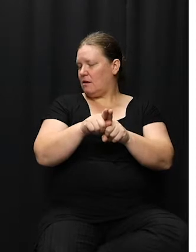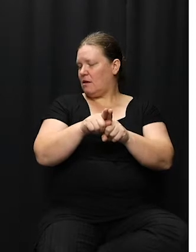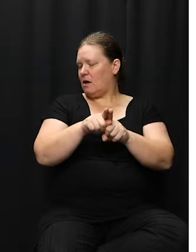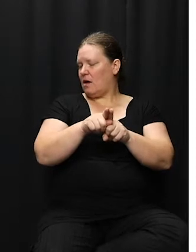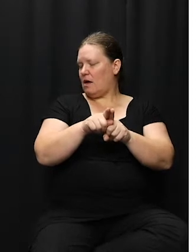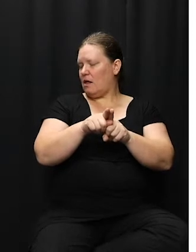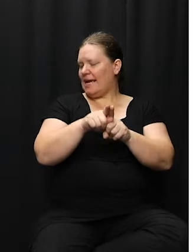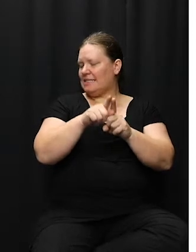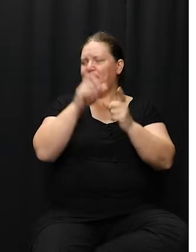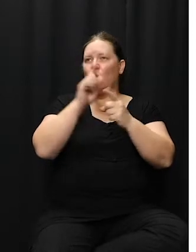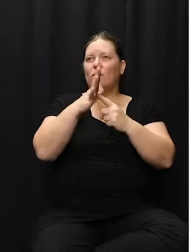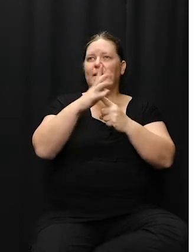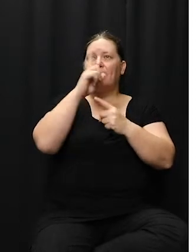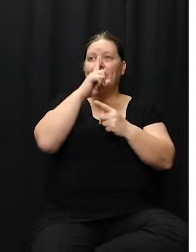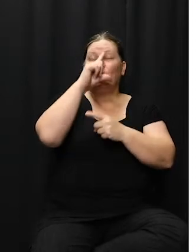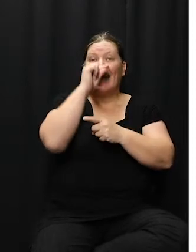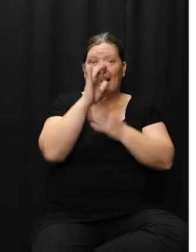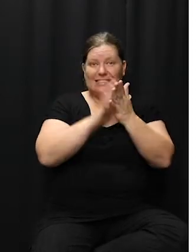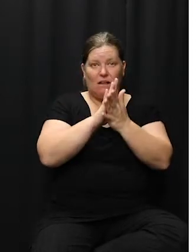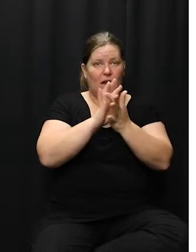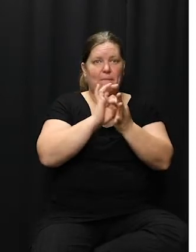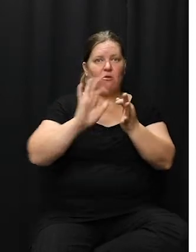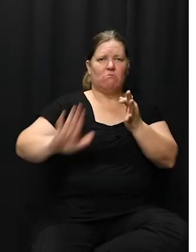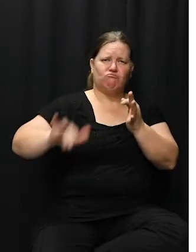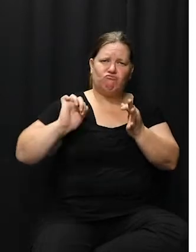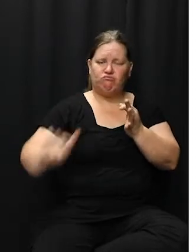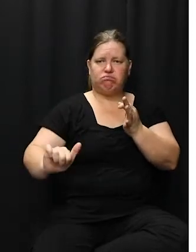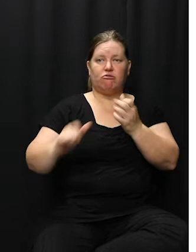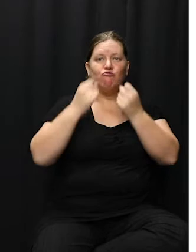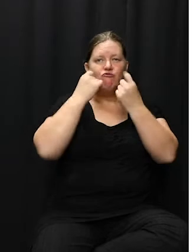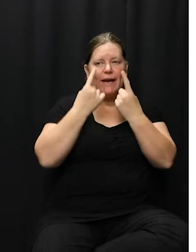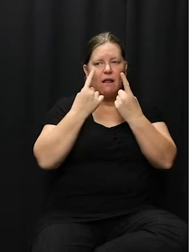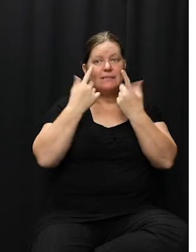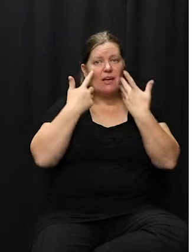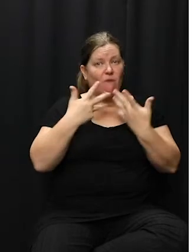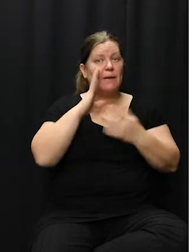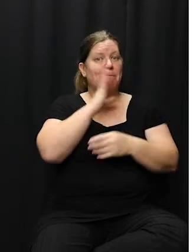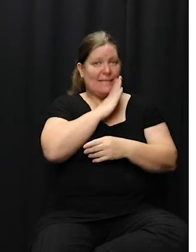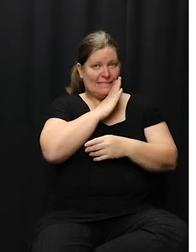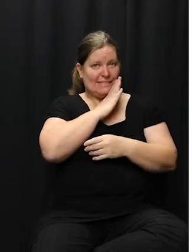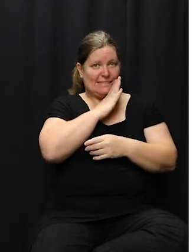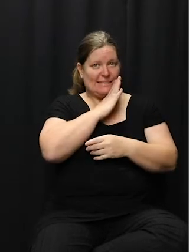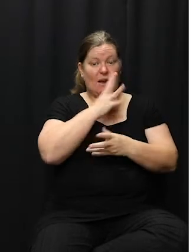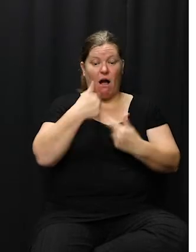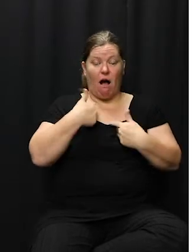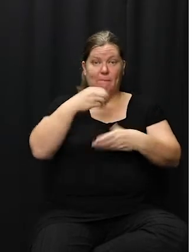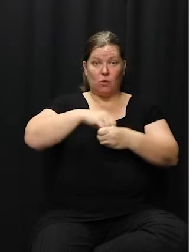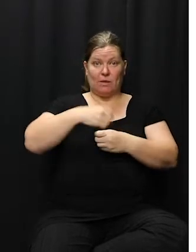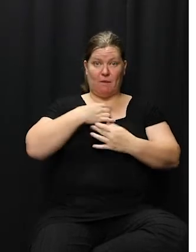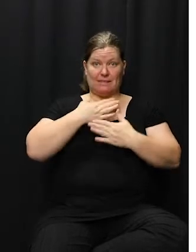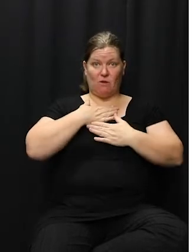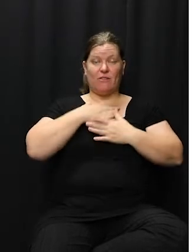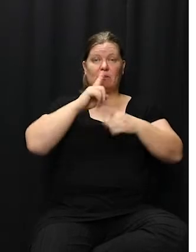Also, it's important for people that can sign but aren't really great to realise that they miss a lot of information, and I'm